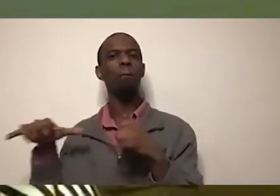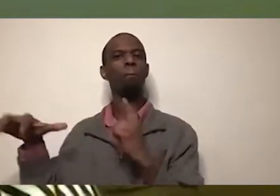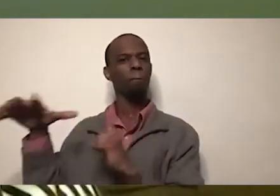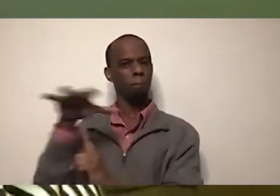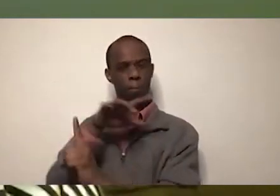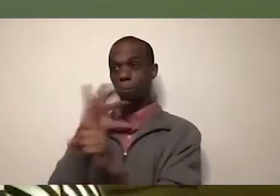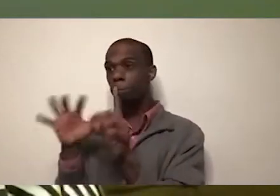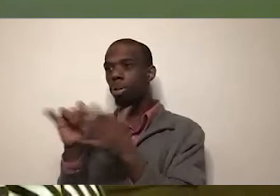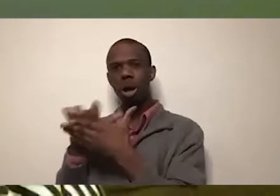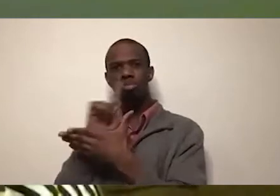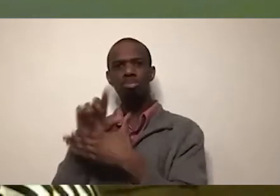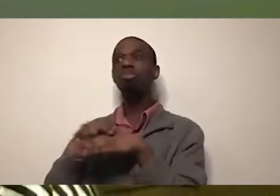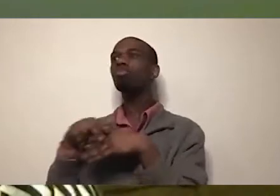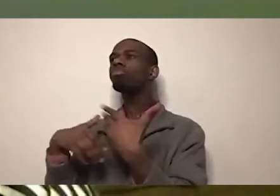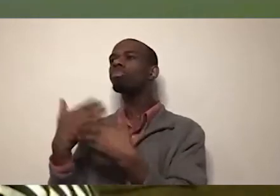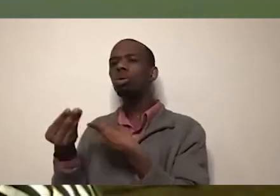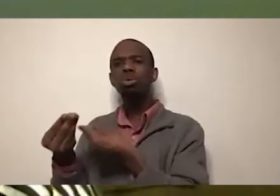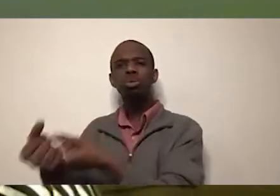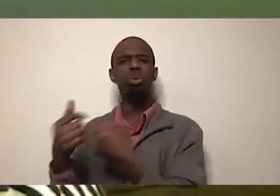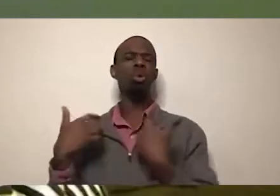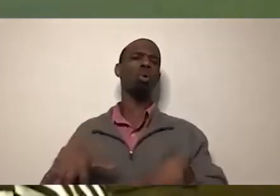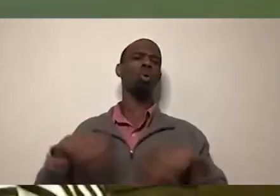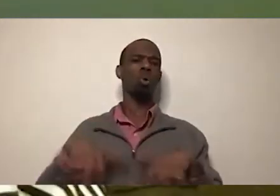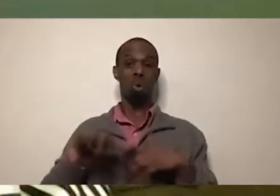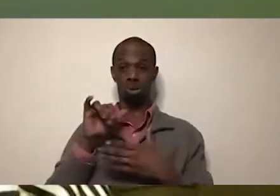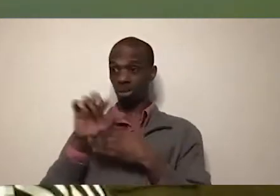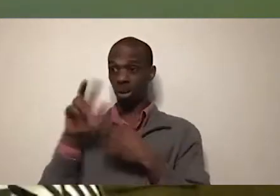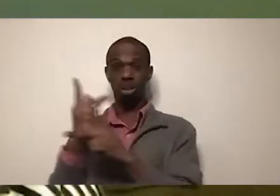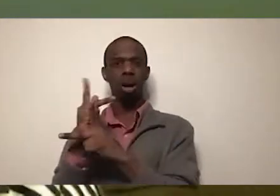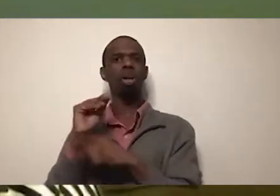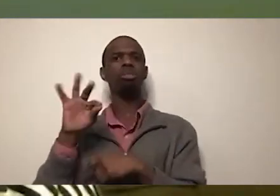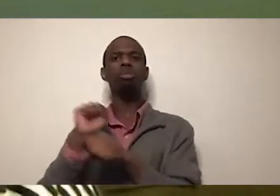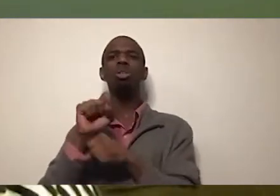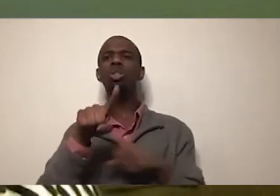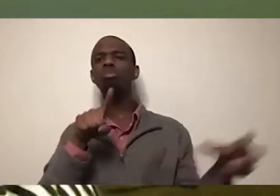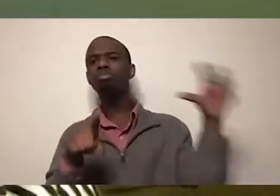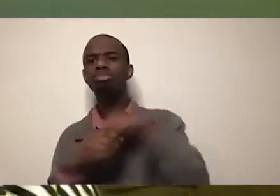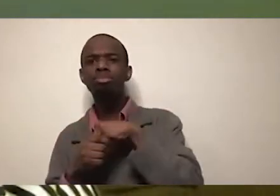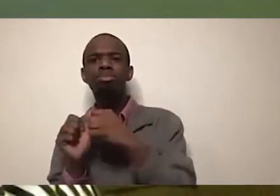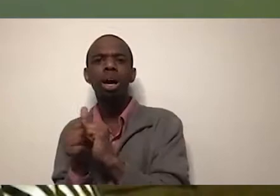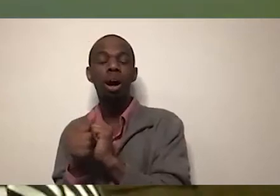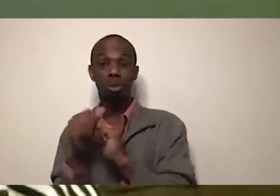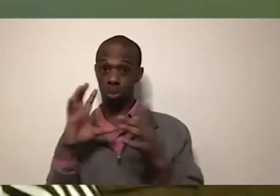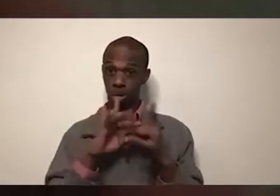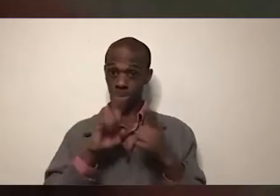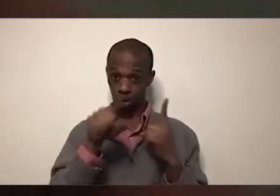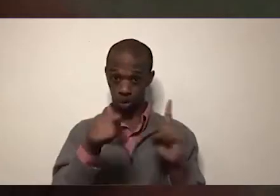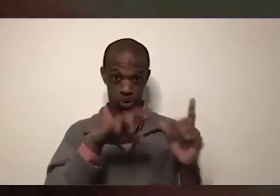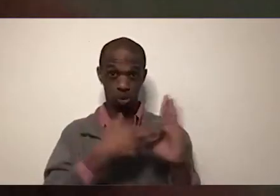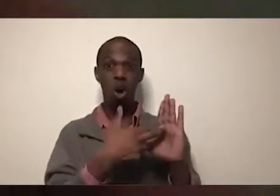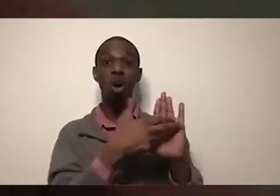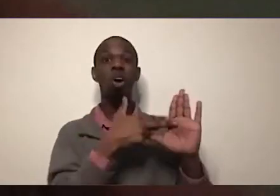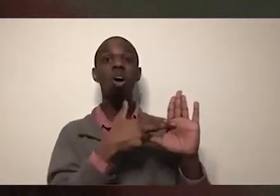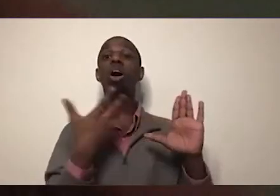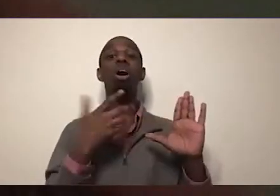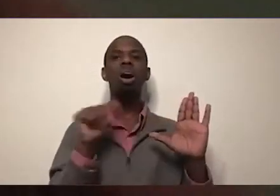with you being an artist and the way that you think and engage the world that led you to that work? Oh my gosh, there are